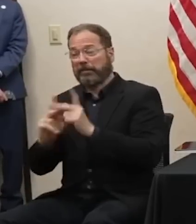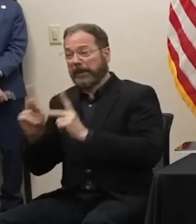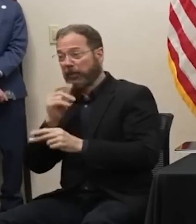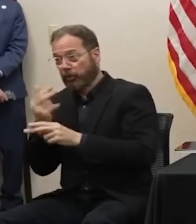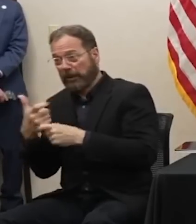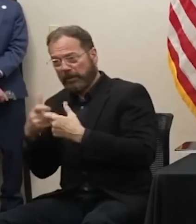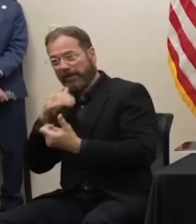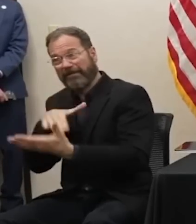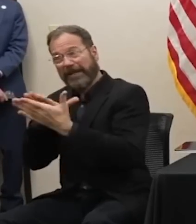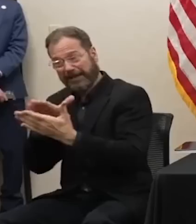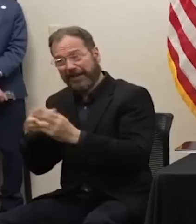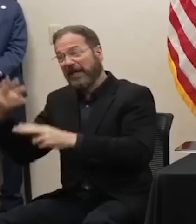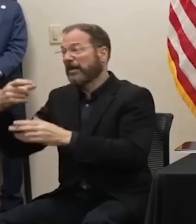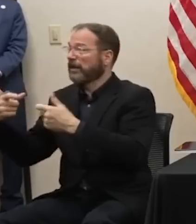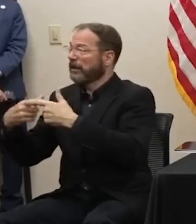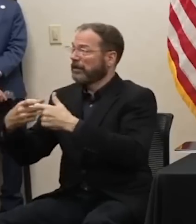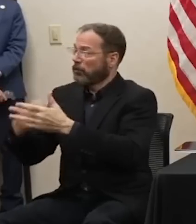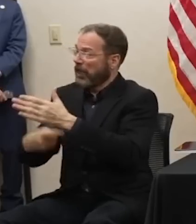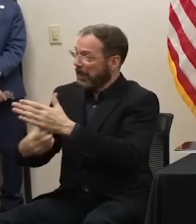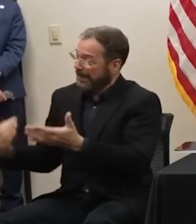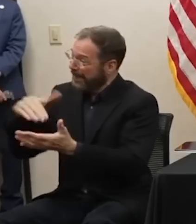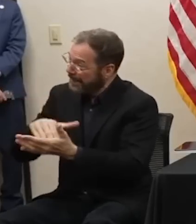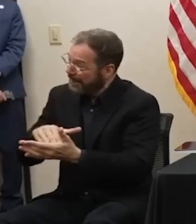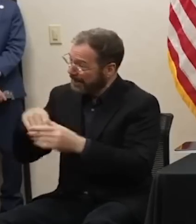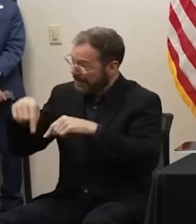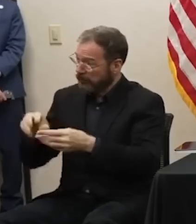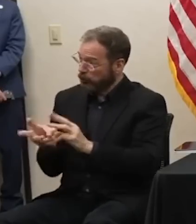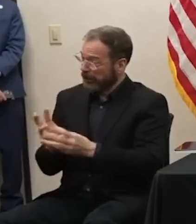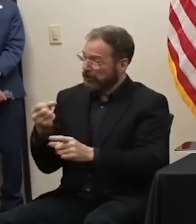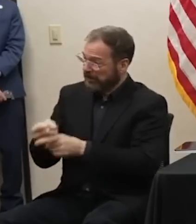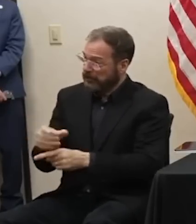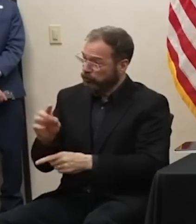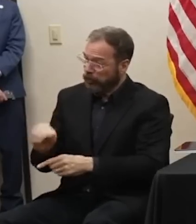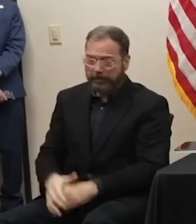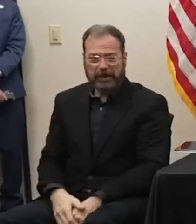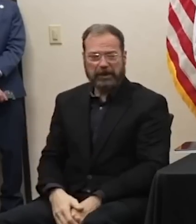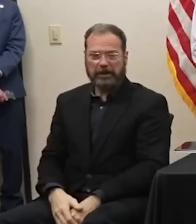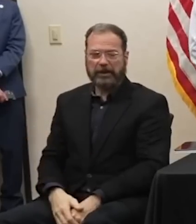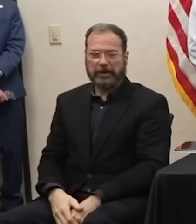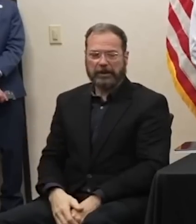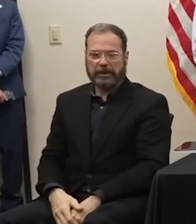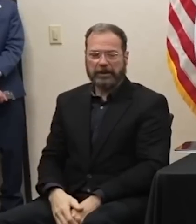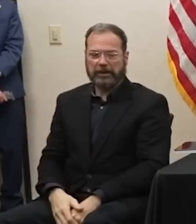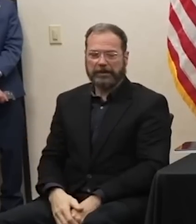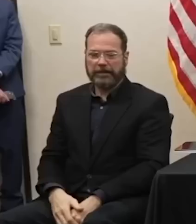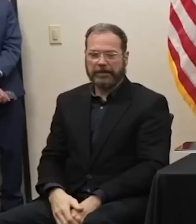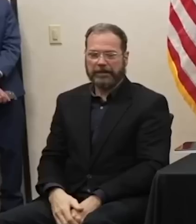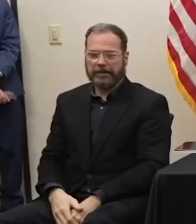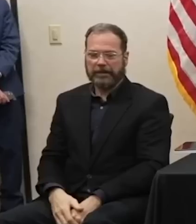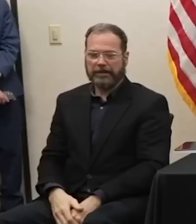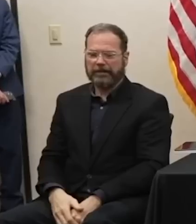such cold weather. Do you think that consumers will face higher electricity prices again after this winter